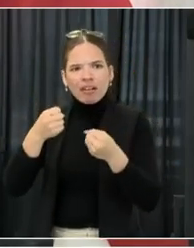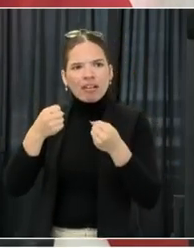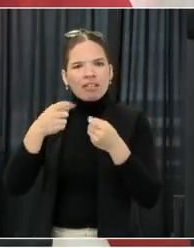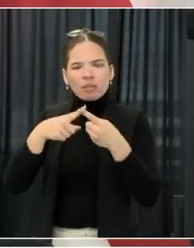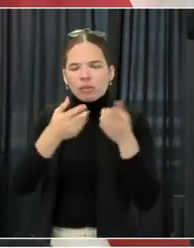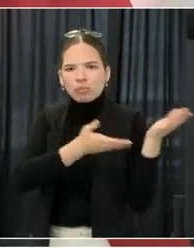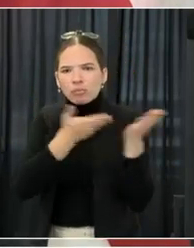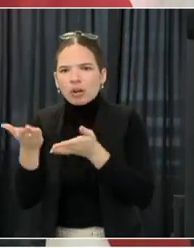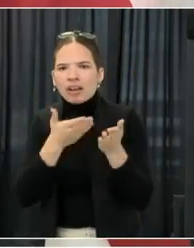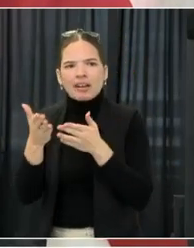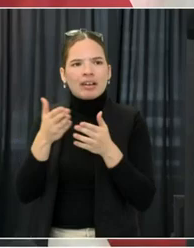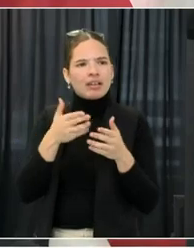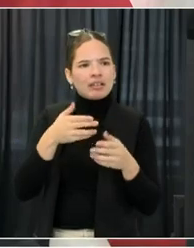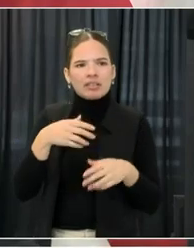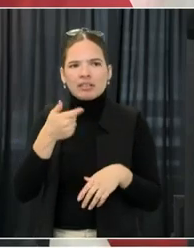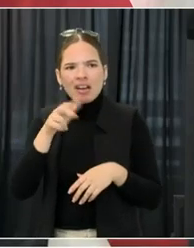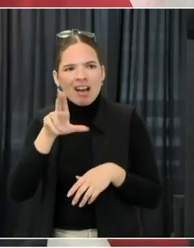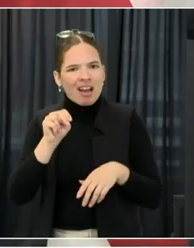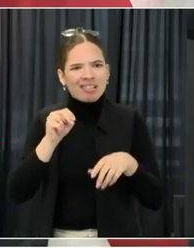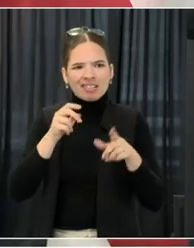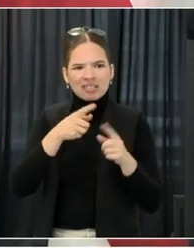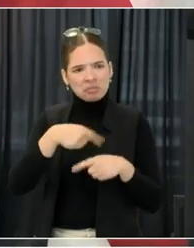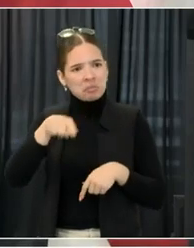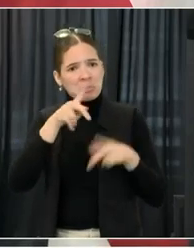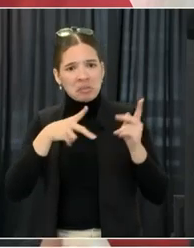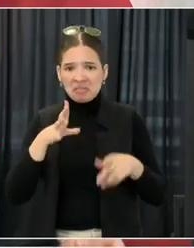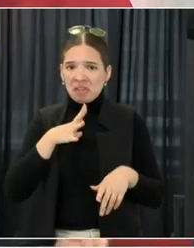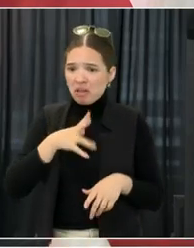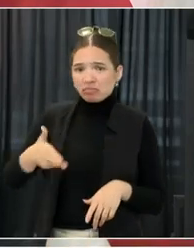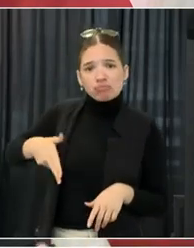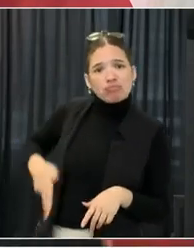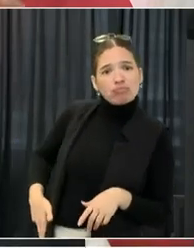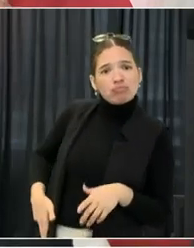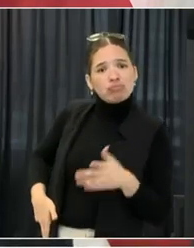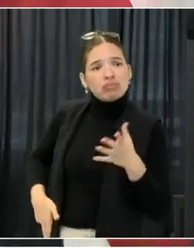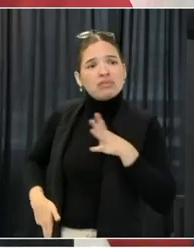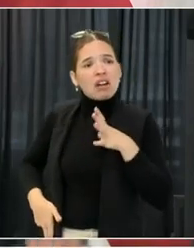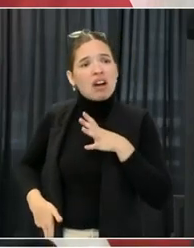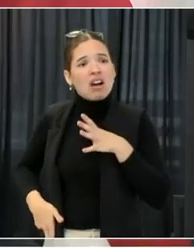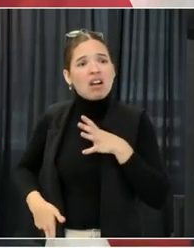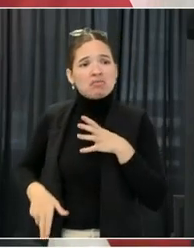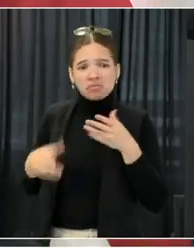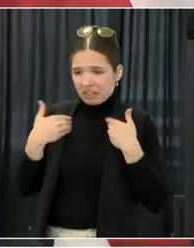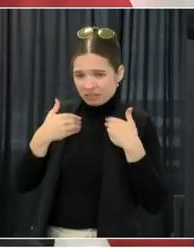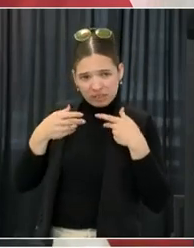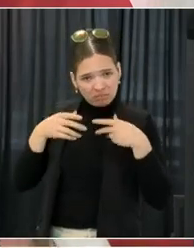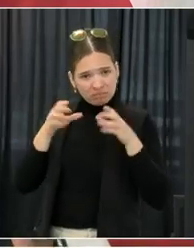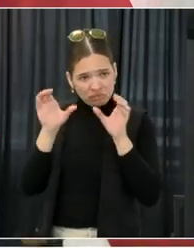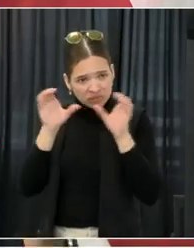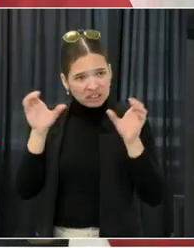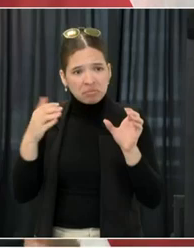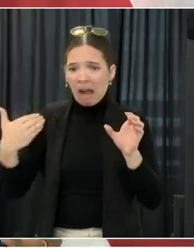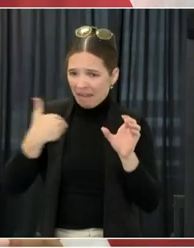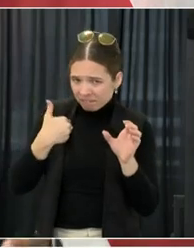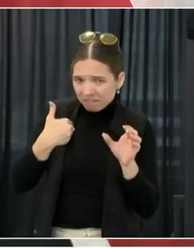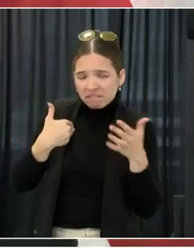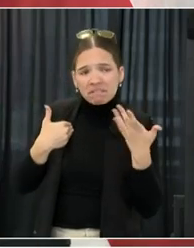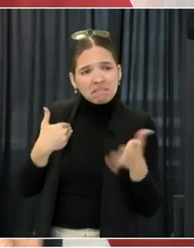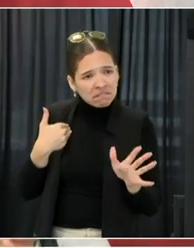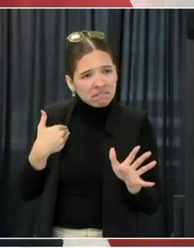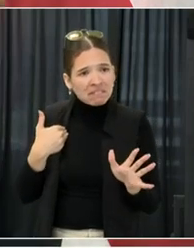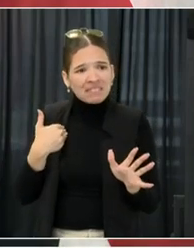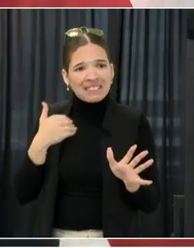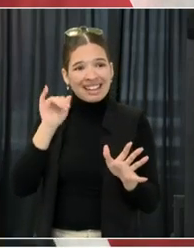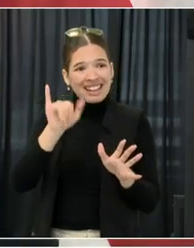carrying legal firearms, over 12,000 concealed carry permits in our city. I mean, that is a lot of firearms, and I can't stress that enough.